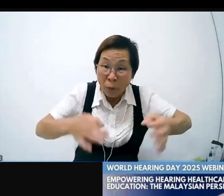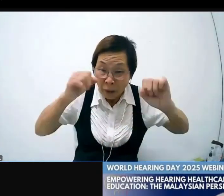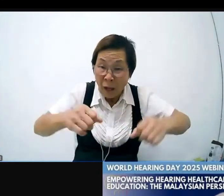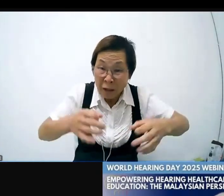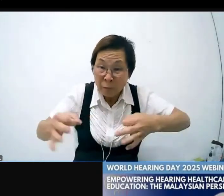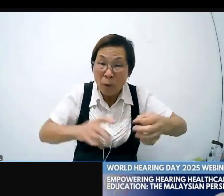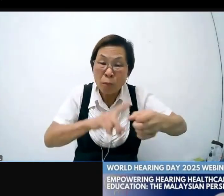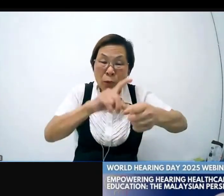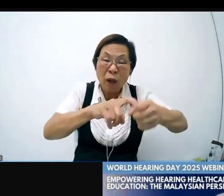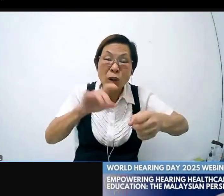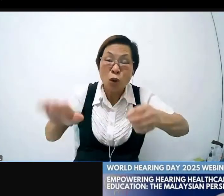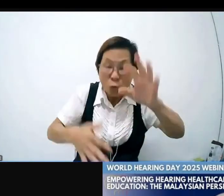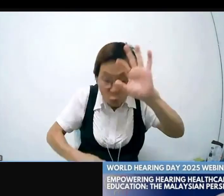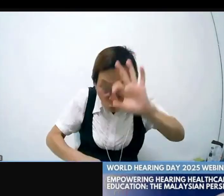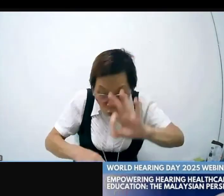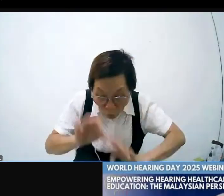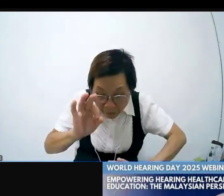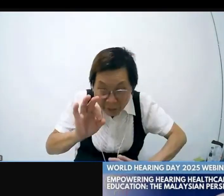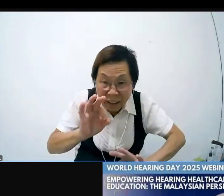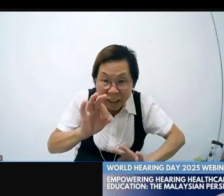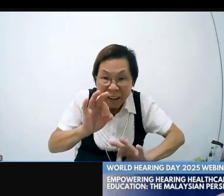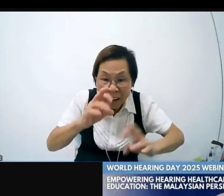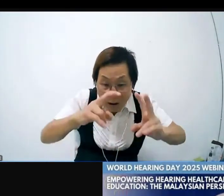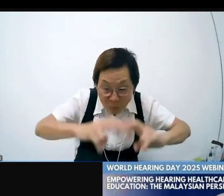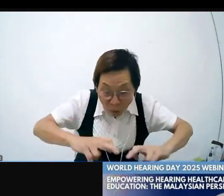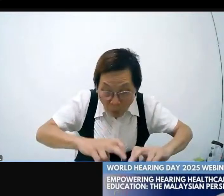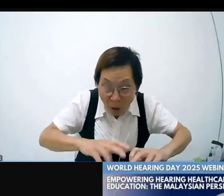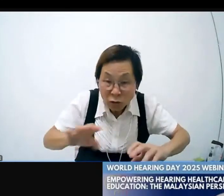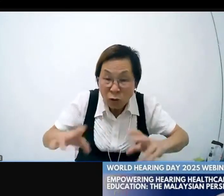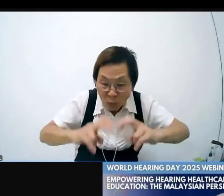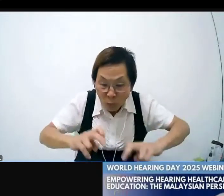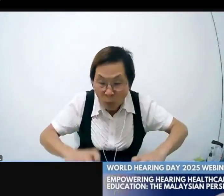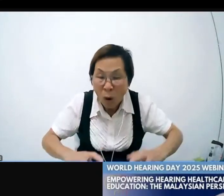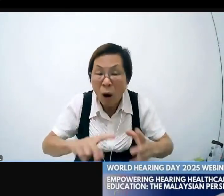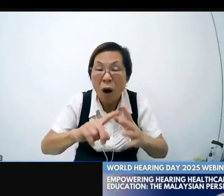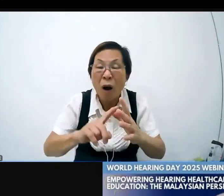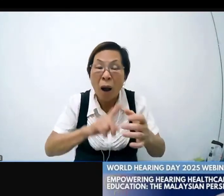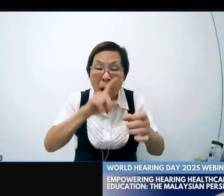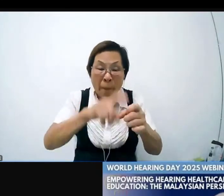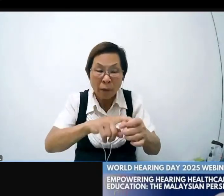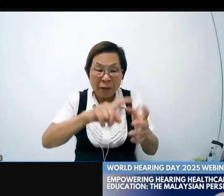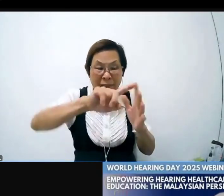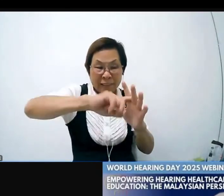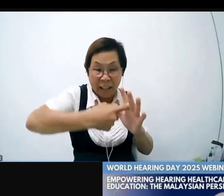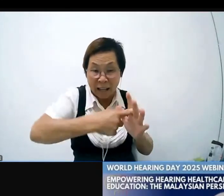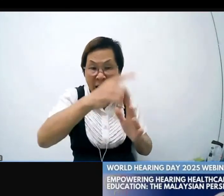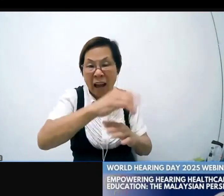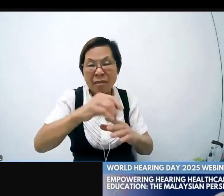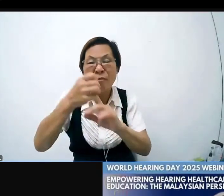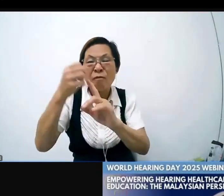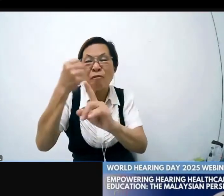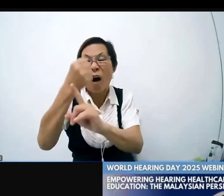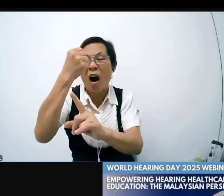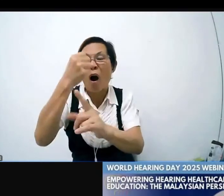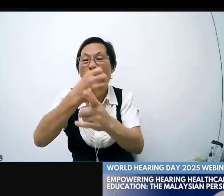regarding your findings about the implementations and also the effect or